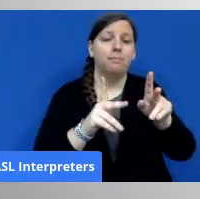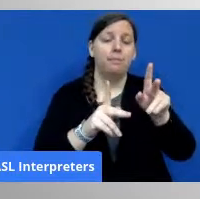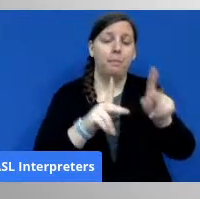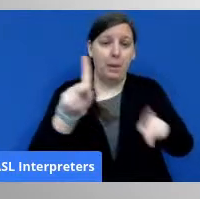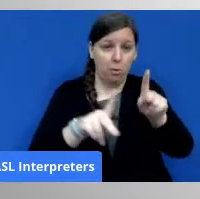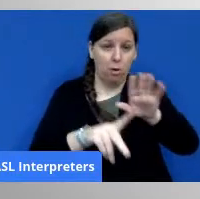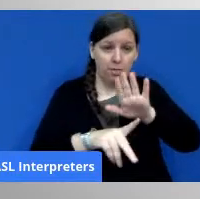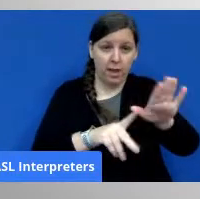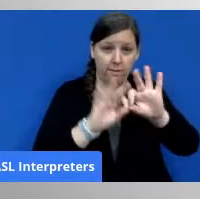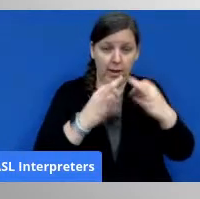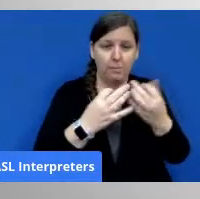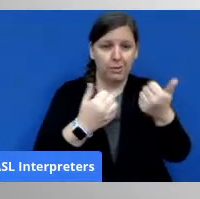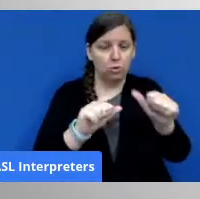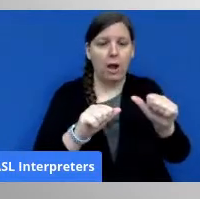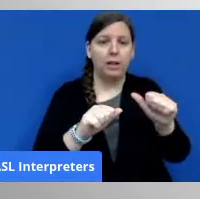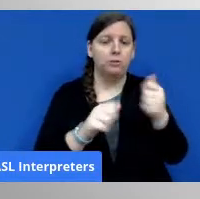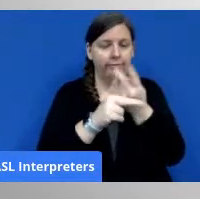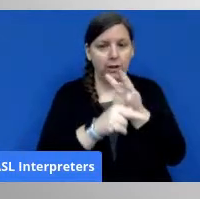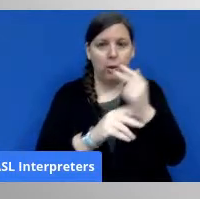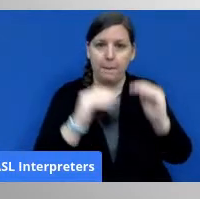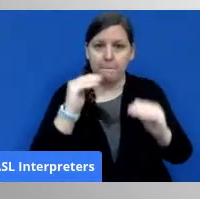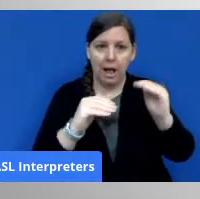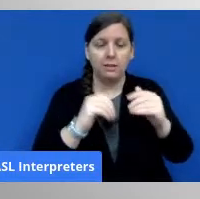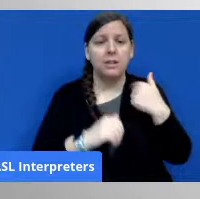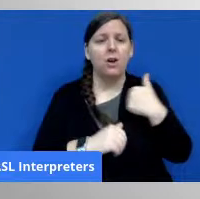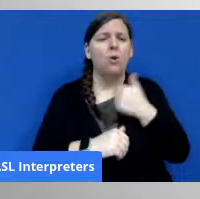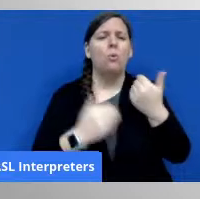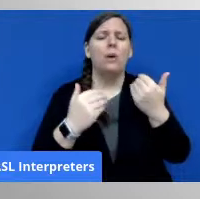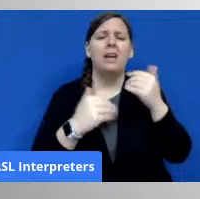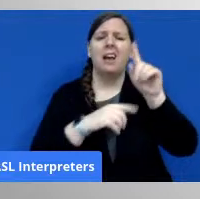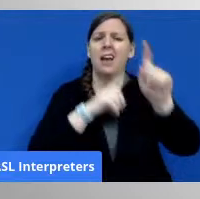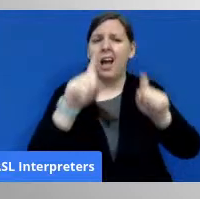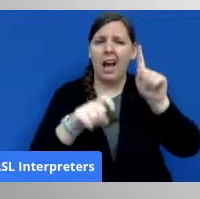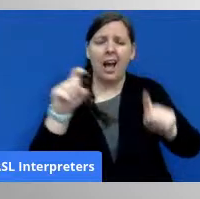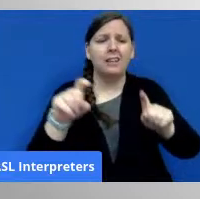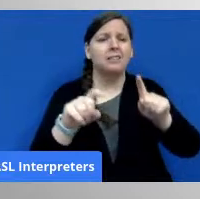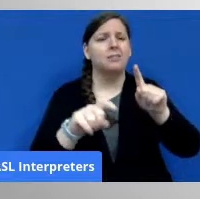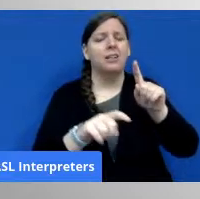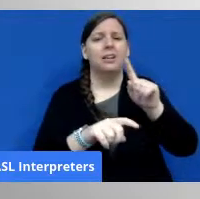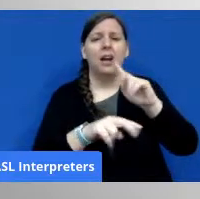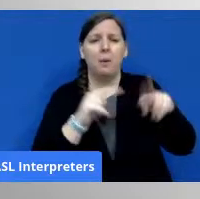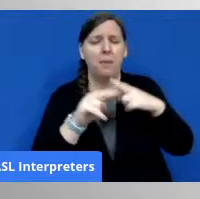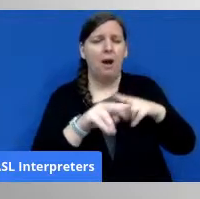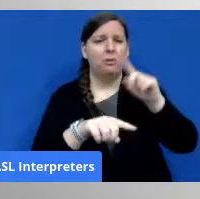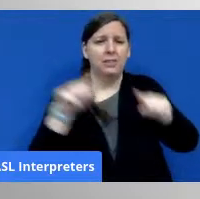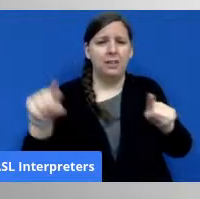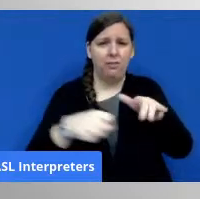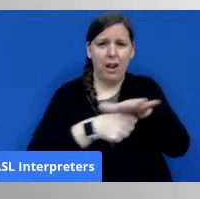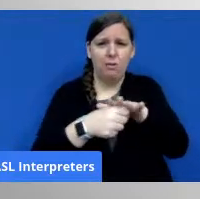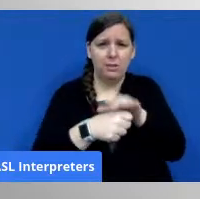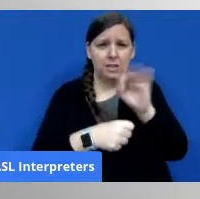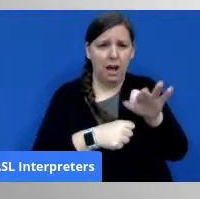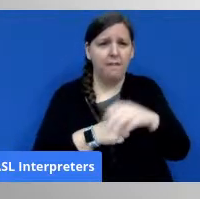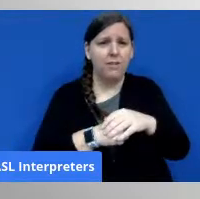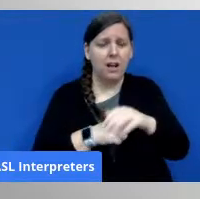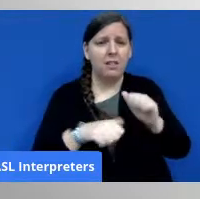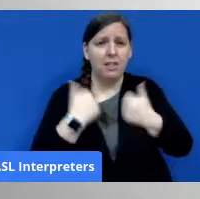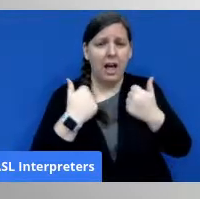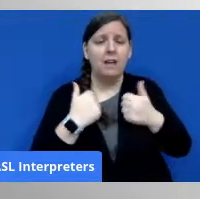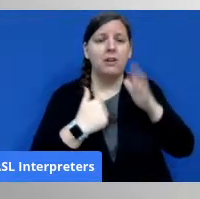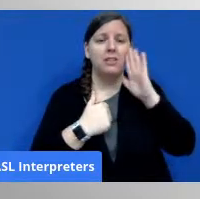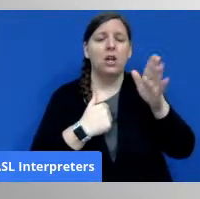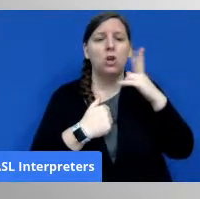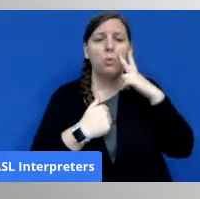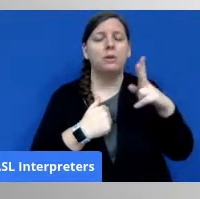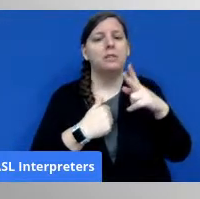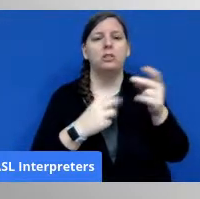We ask in the Athens Wellbeing Project survey lots of questions in different domains of life. And so that's when you're going to see kind of a quick kind of 10,000 foot view